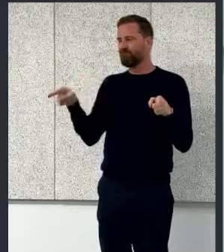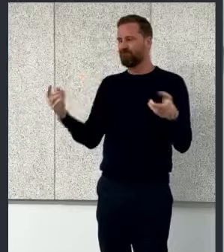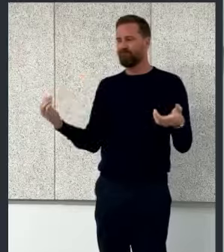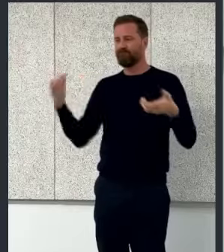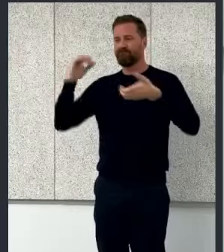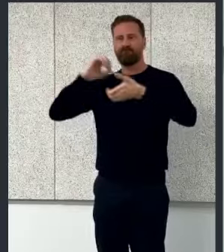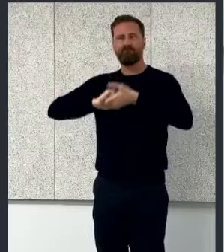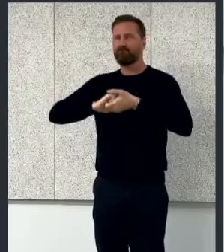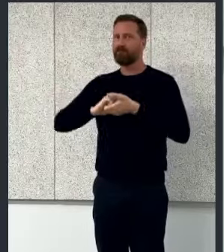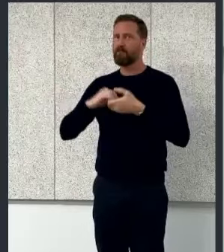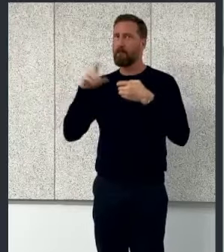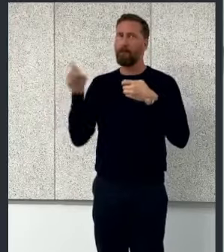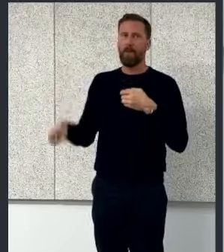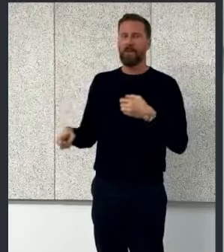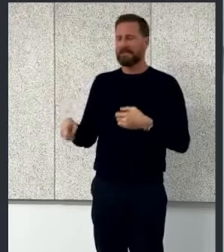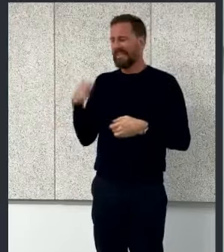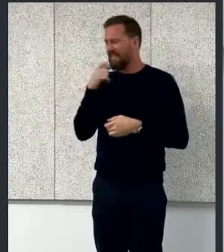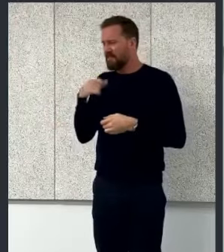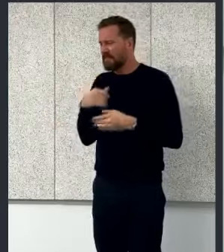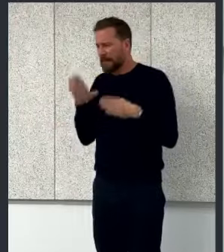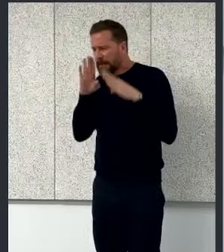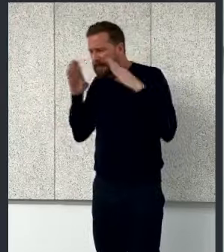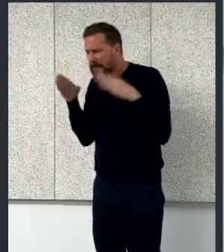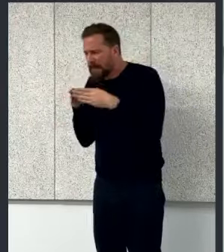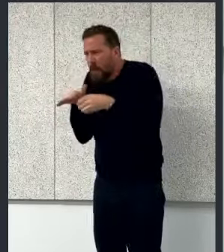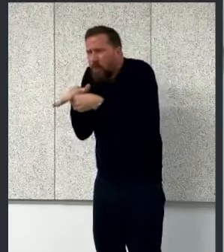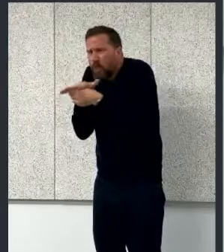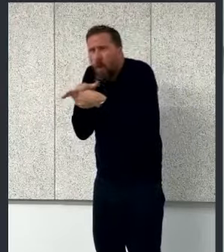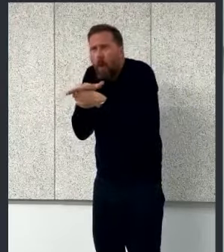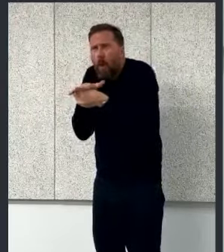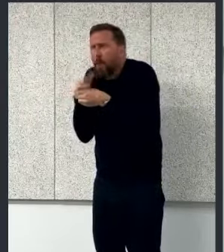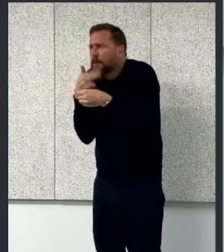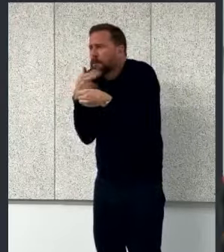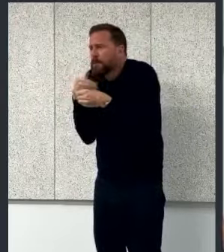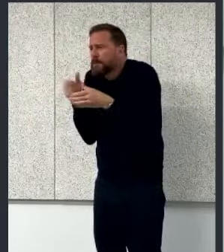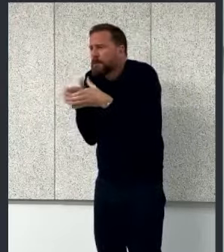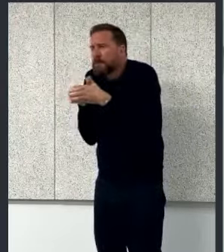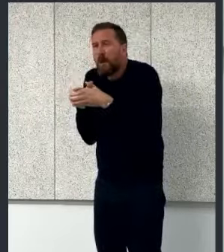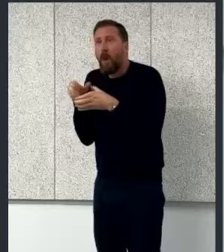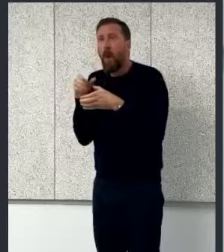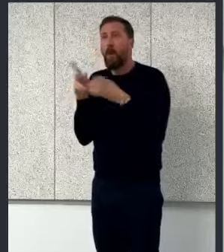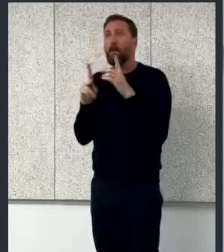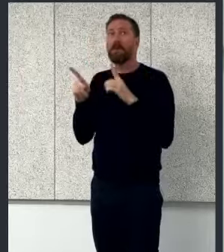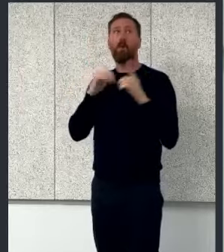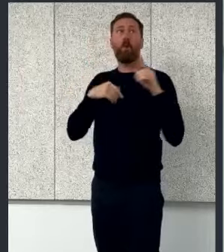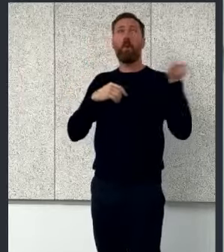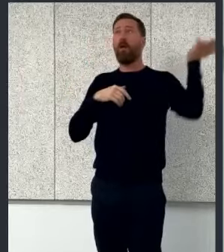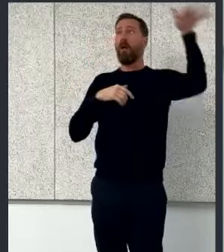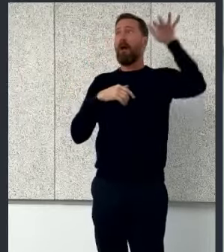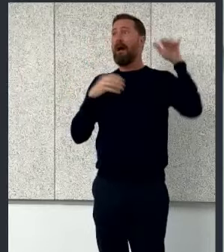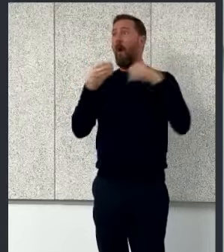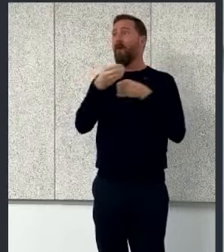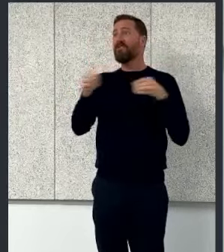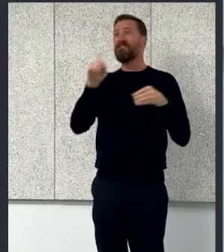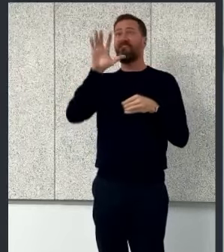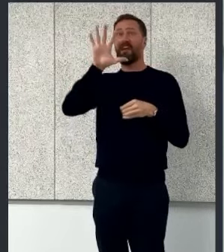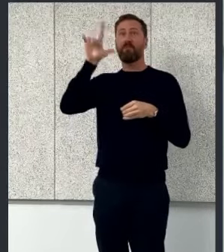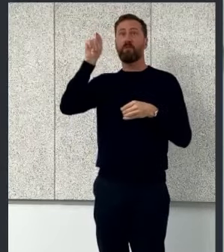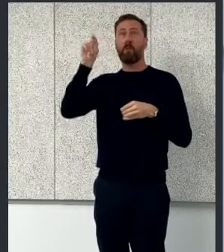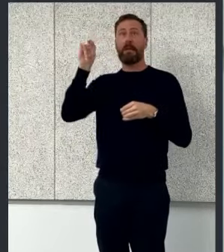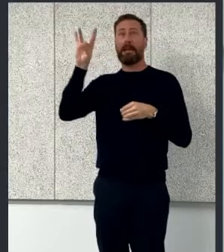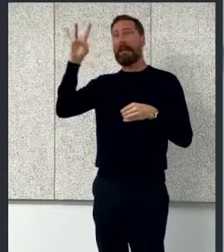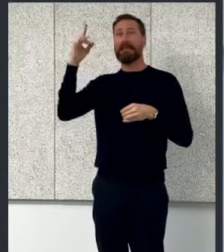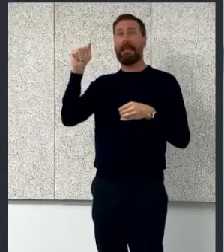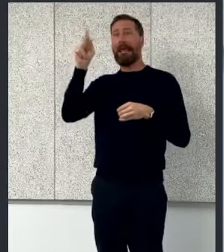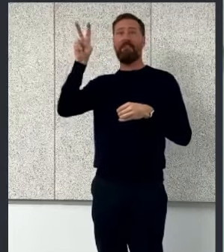like hyper-local, you know, people who all have offices at 528th Avenue, or people who, you